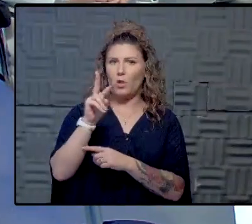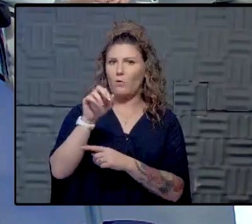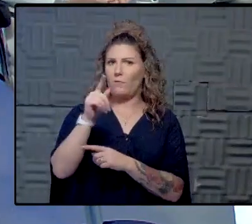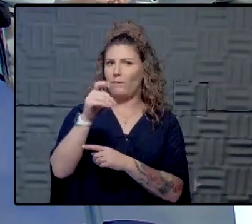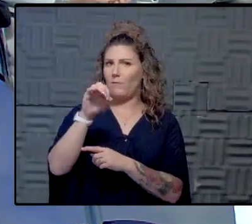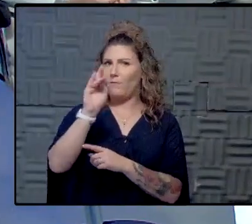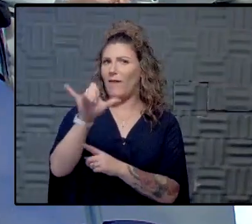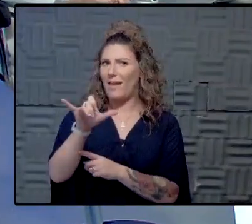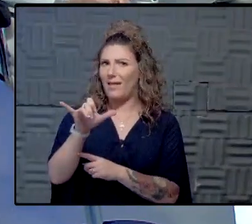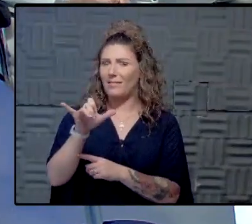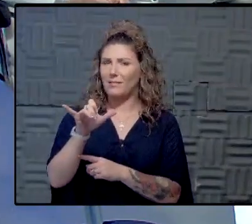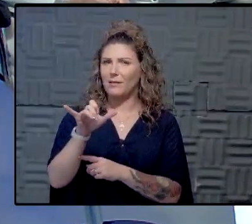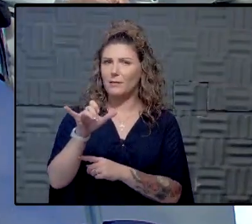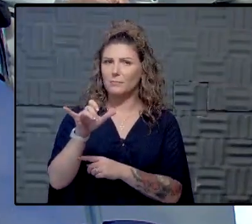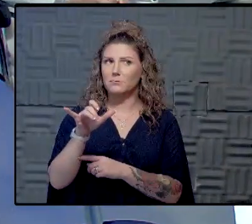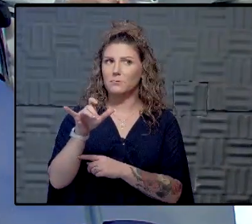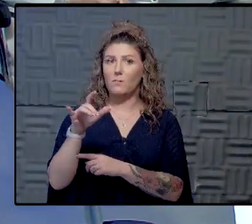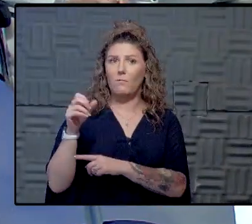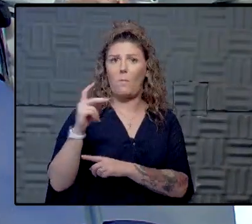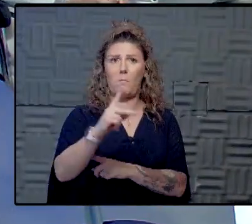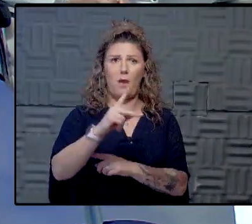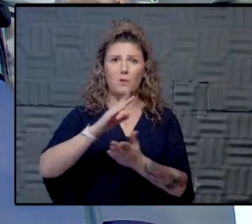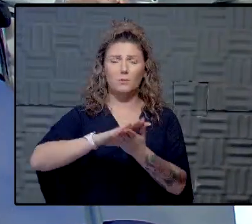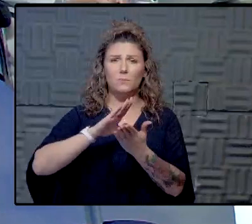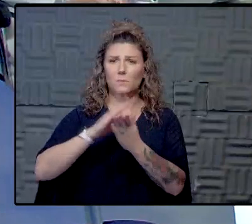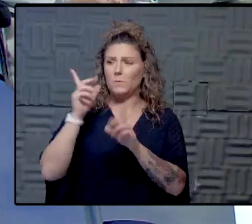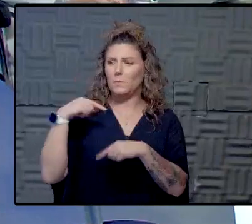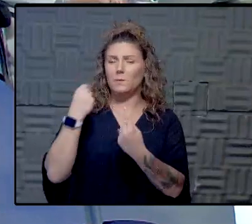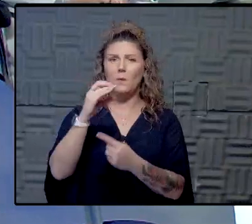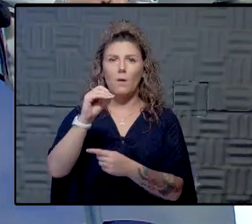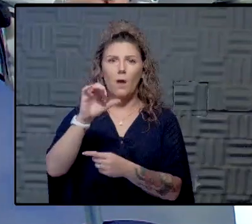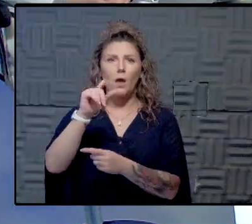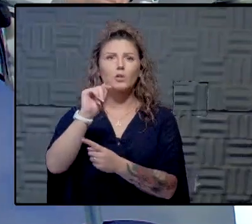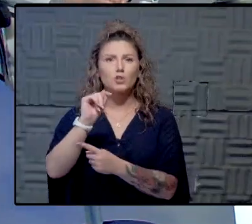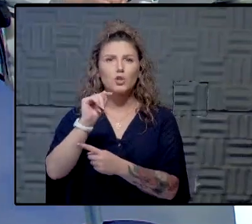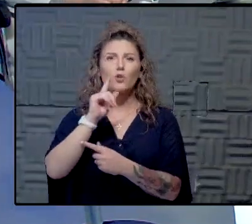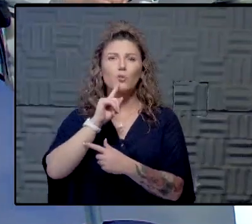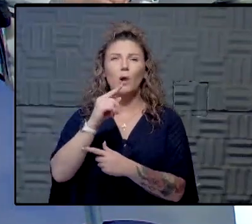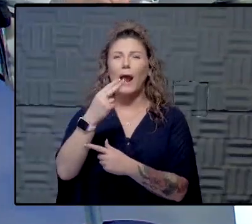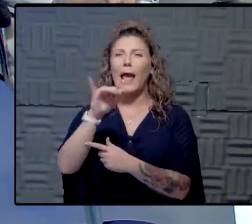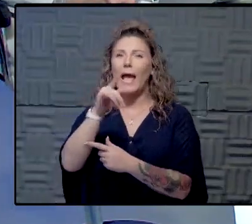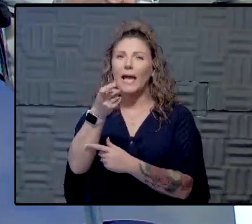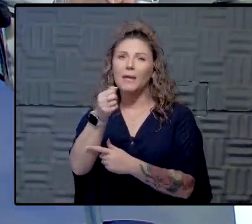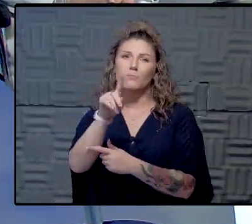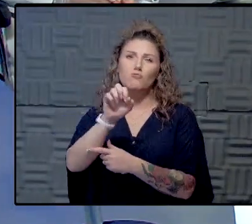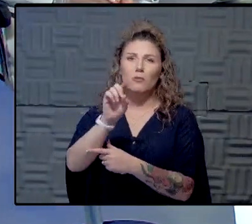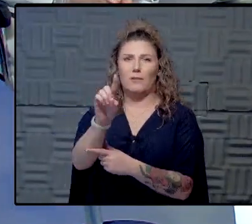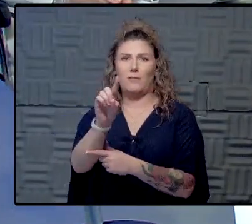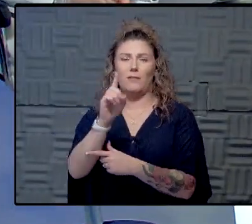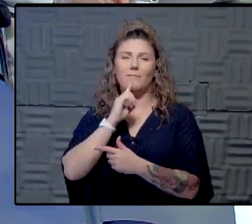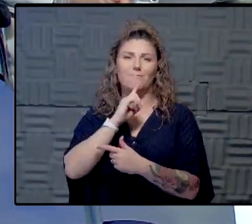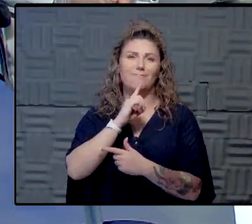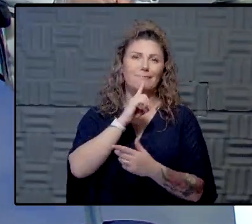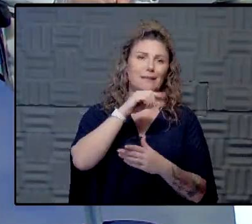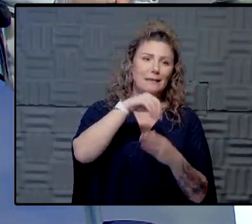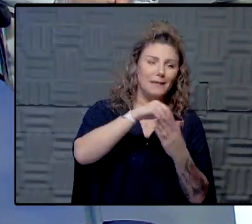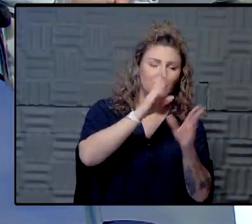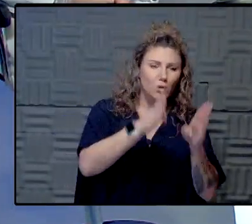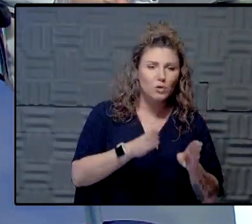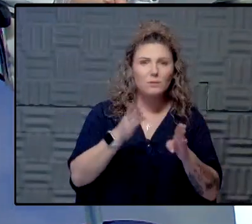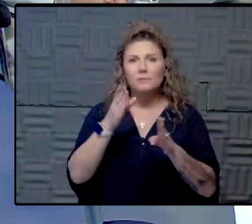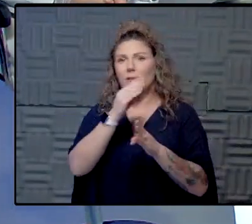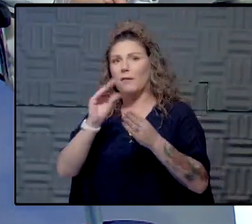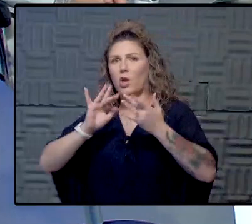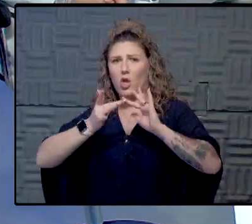they've been back to school since October in a hybrid situation in middle and high school, and she wants to know, is that helping or